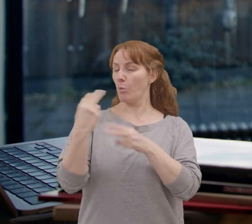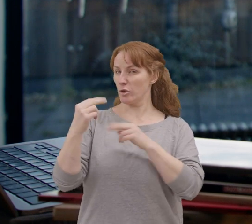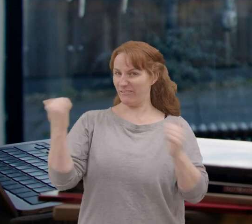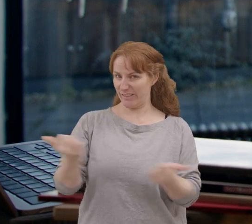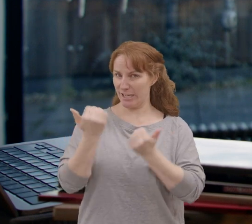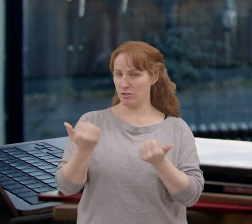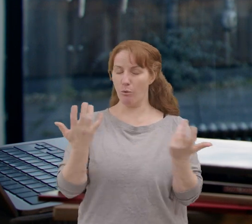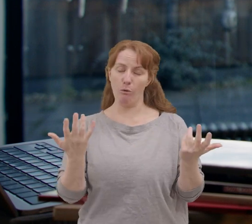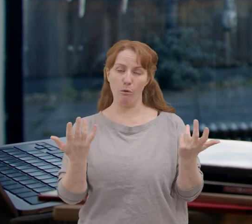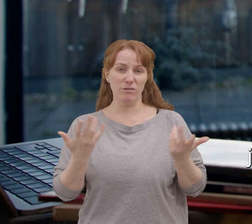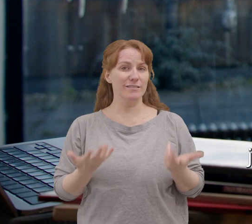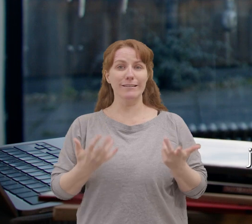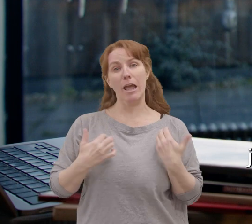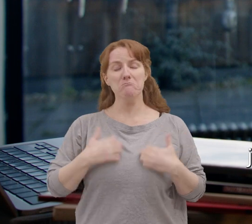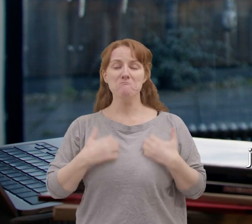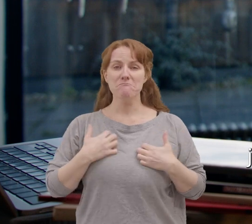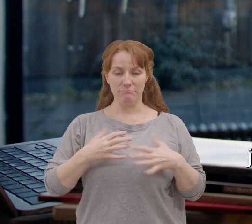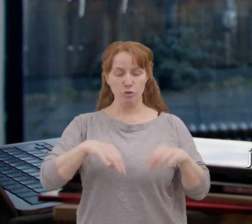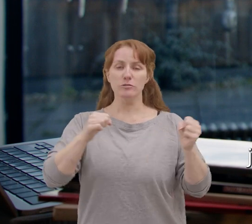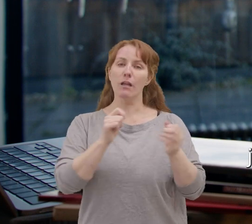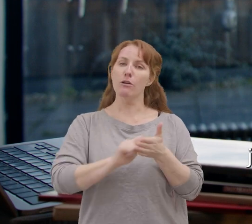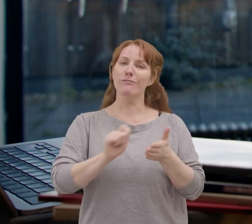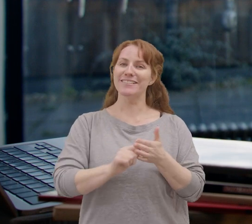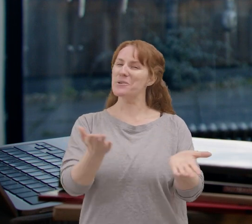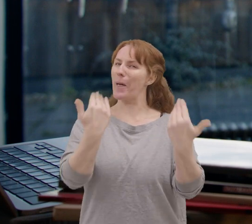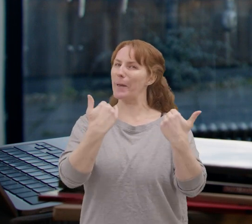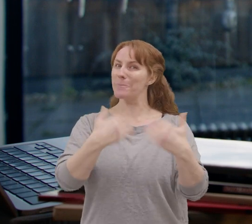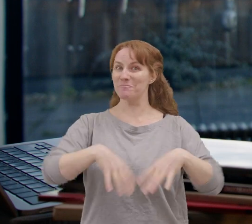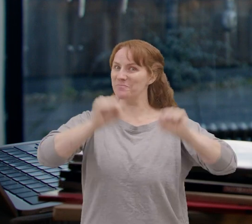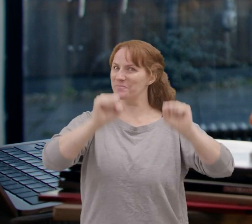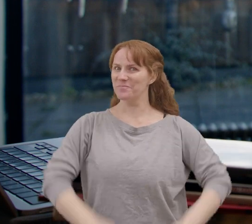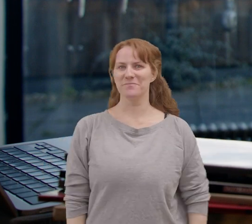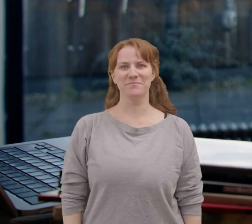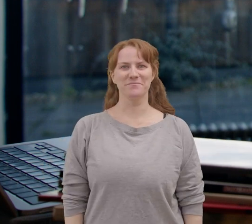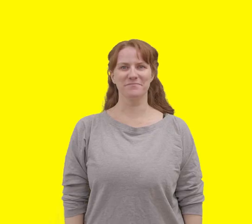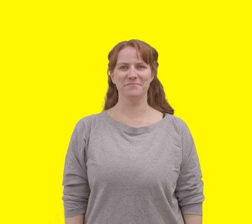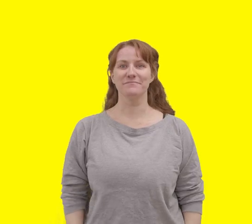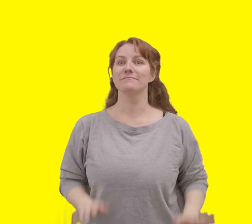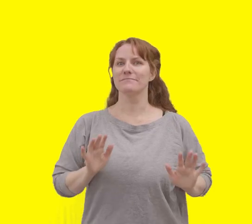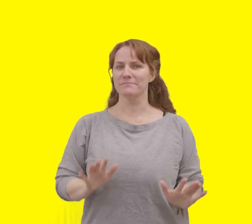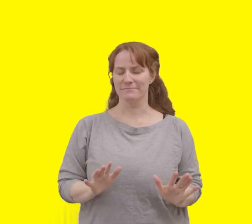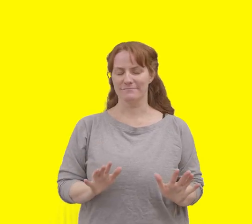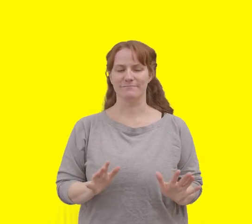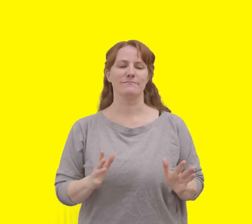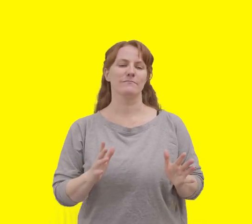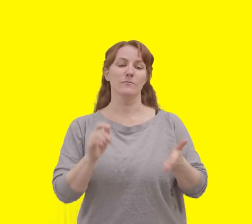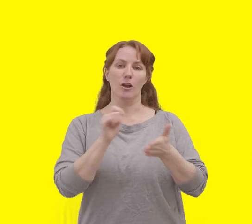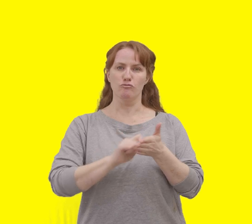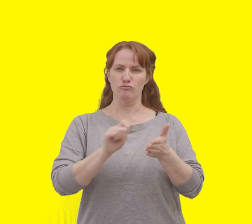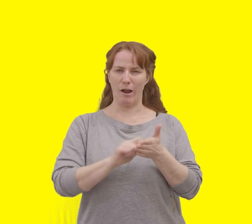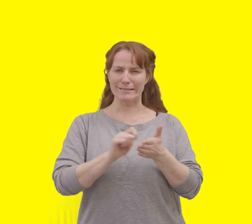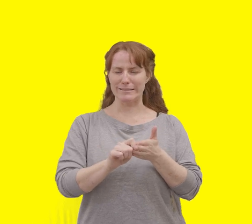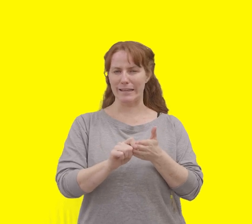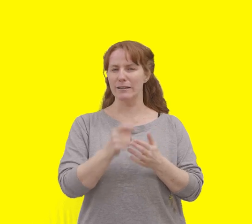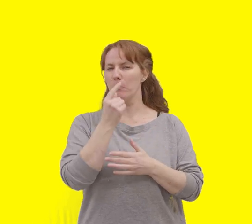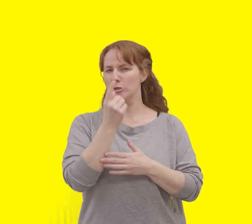those, or if actually today you're just ready to start writing your scenes, then welcome. Let's get started. Okay. So when it comes to writing your play,